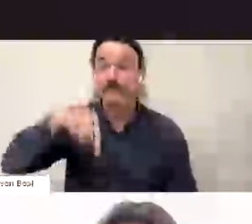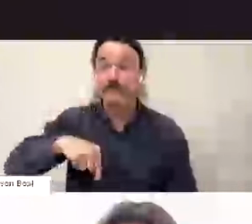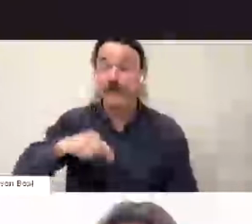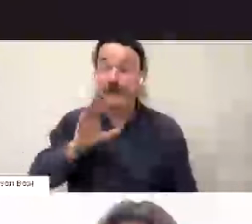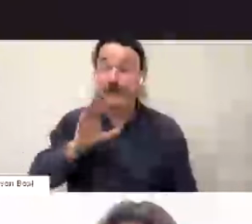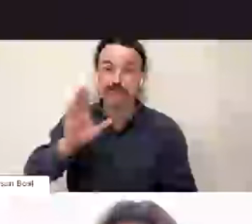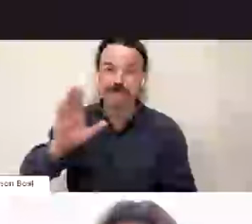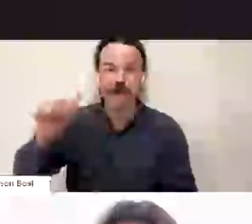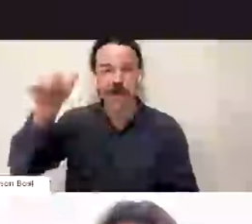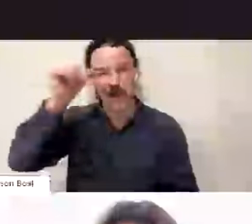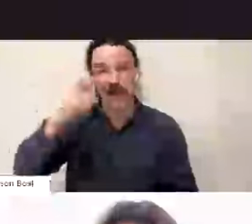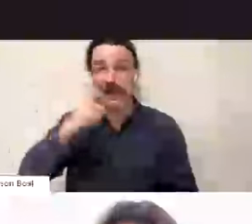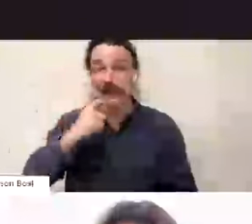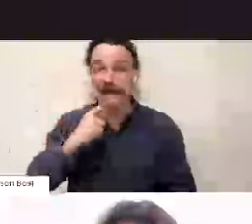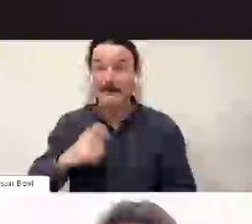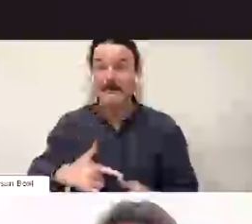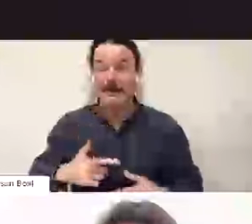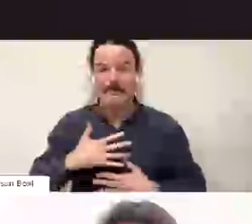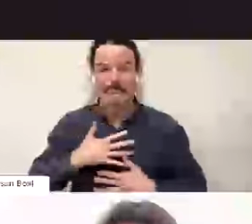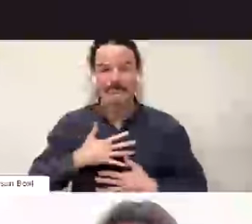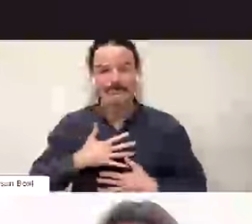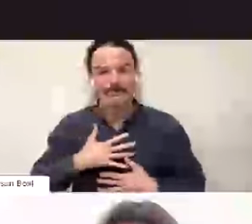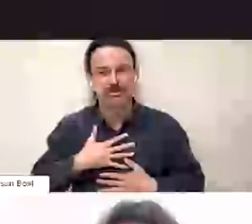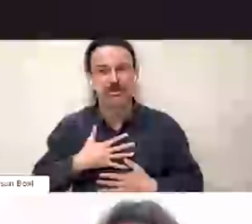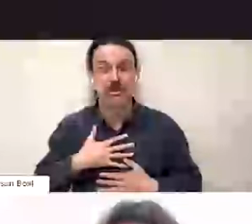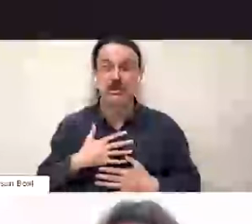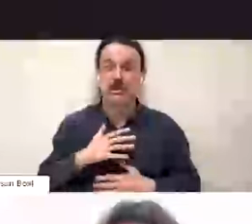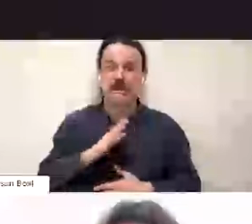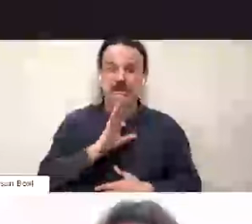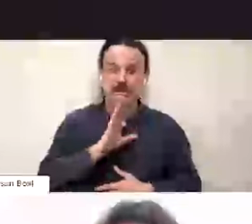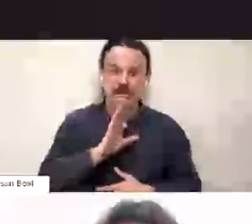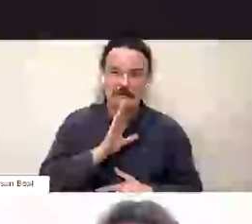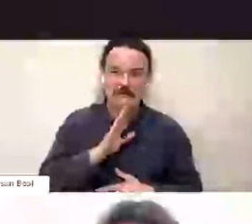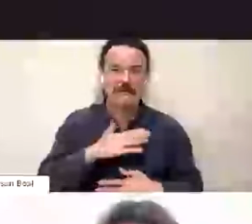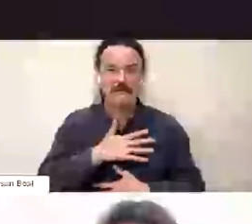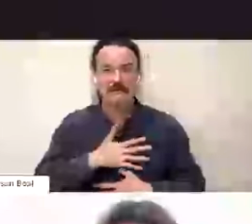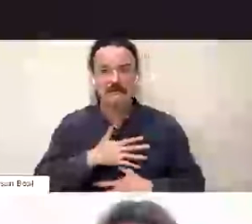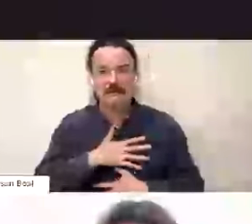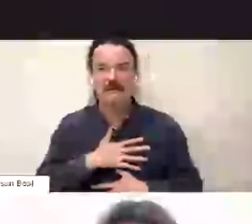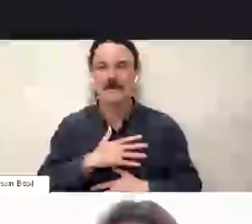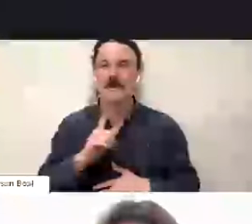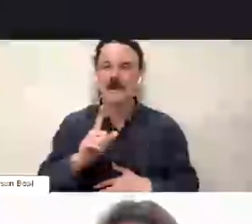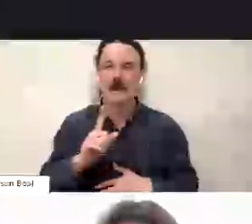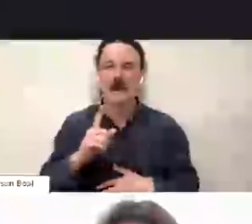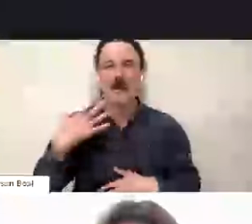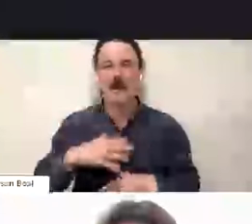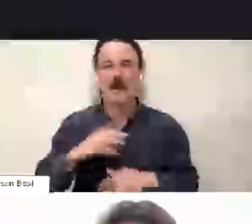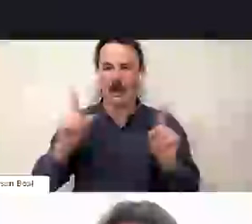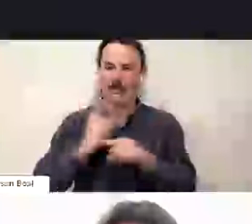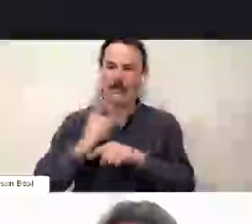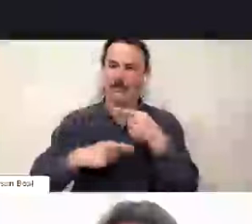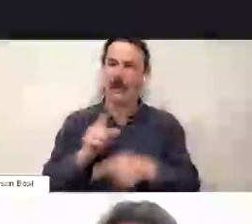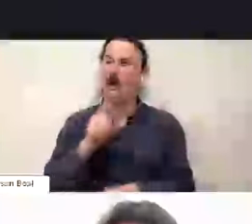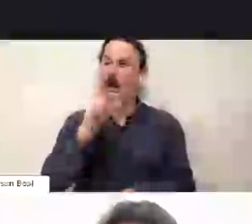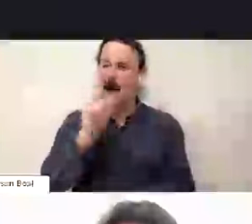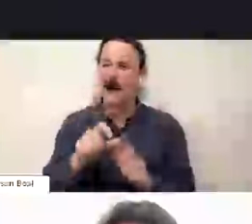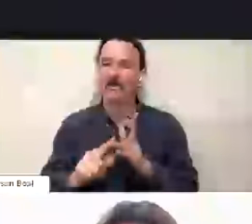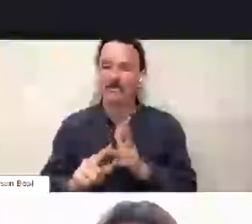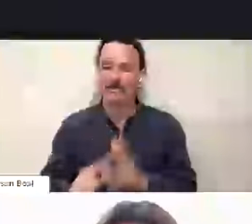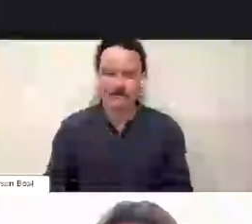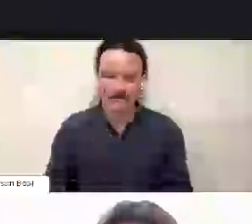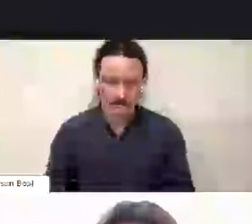all about what can we do about it. And we're often talking about the denial of the most fundamental of human rights.